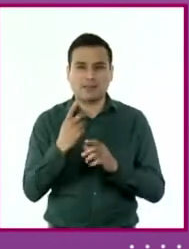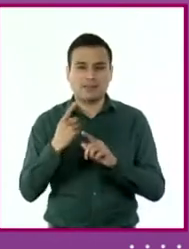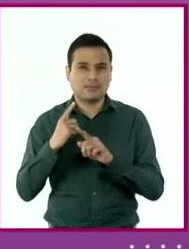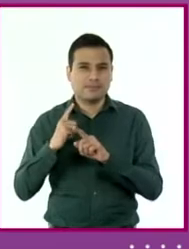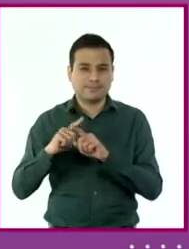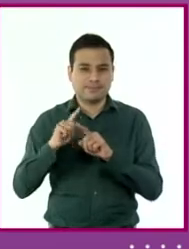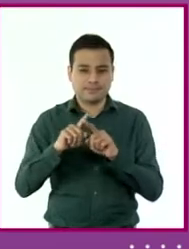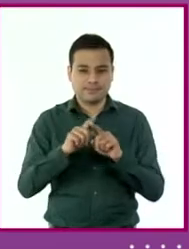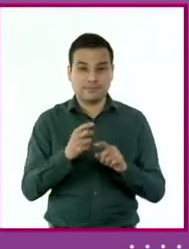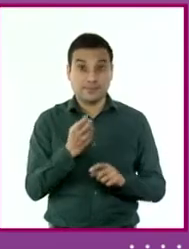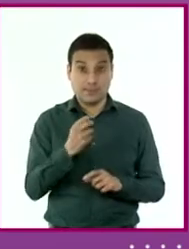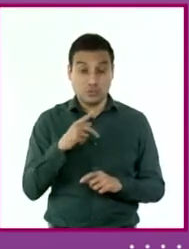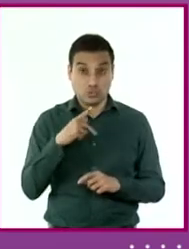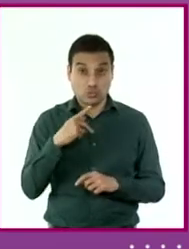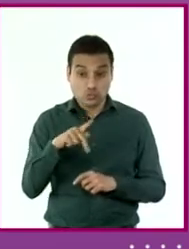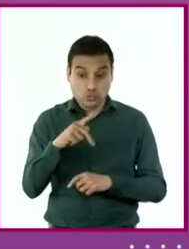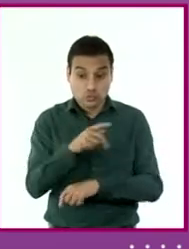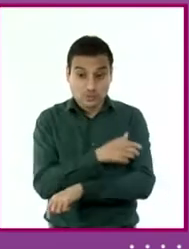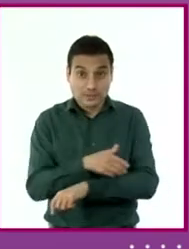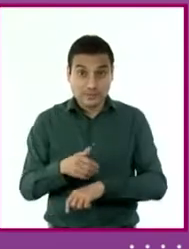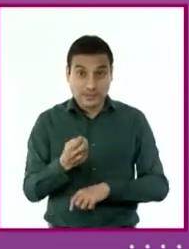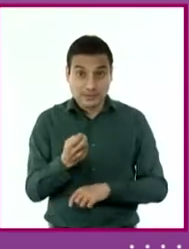Is that your family?